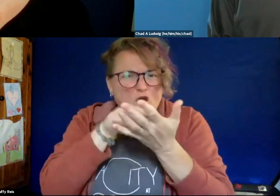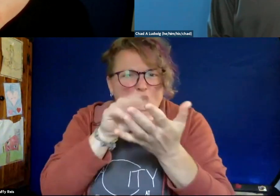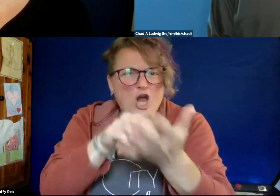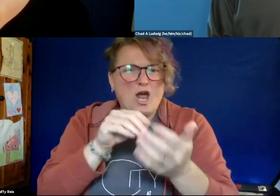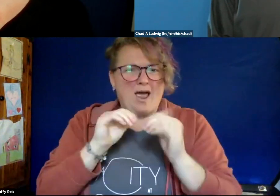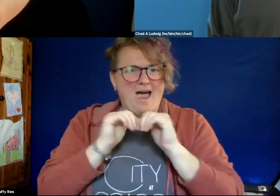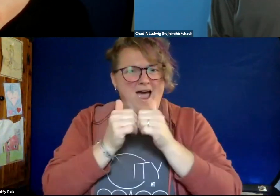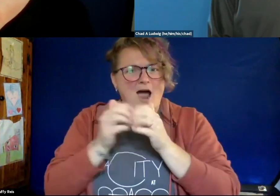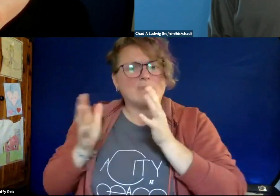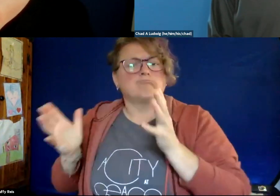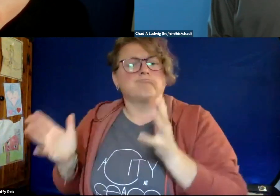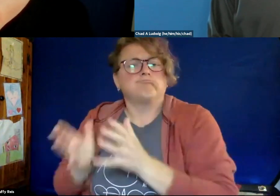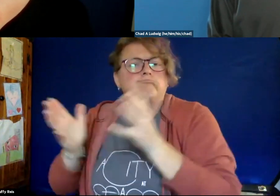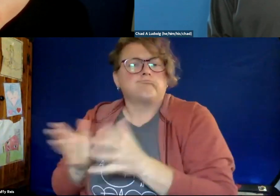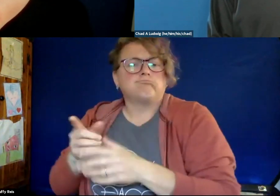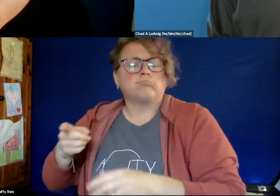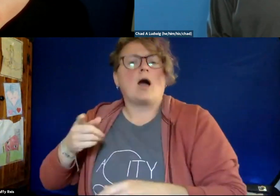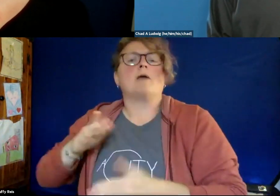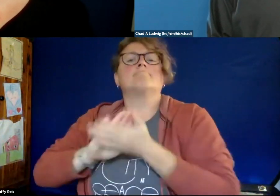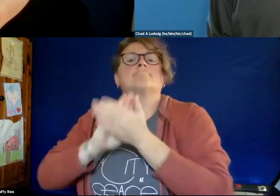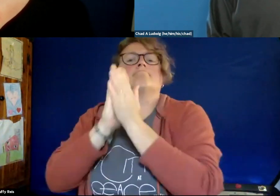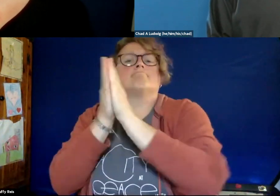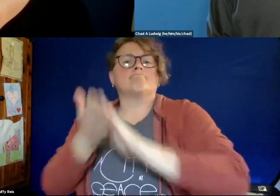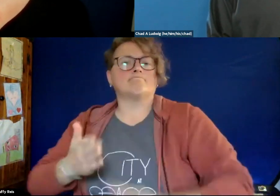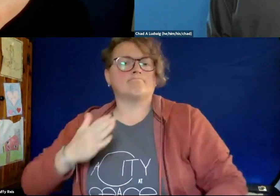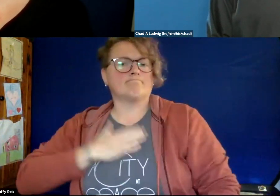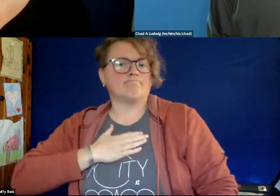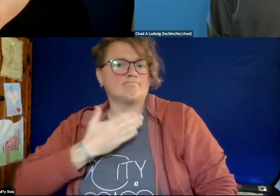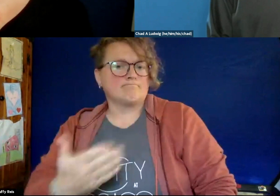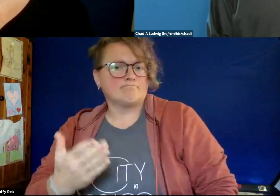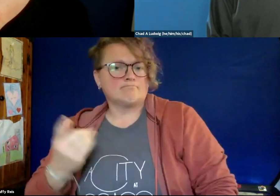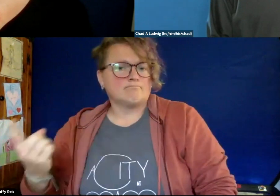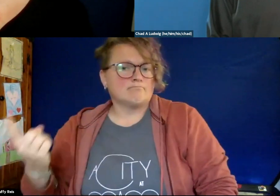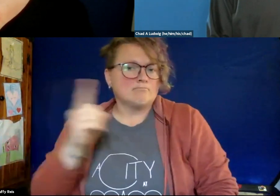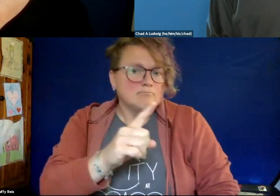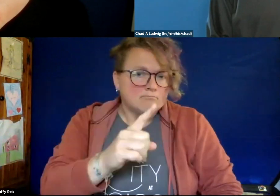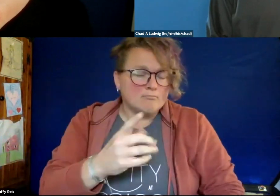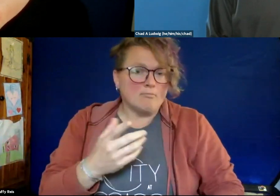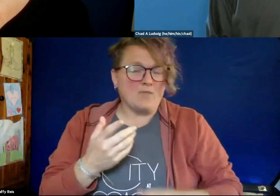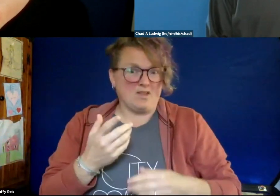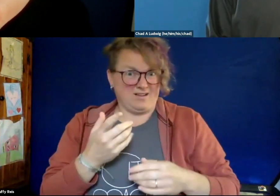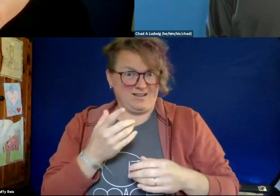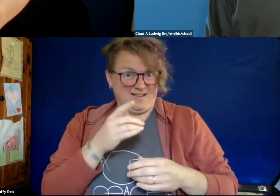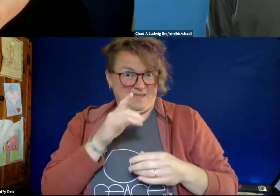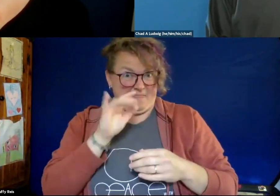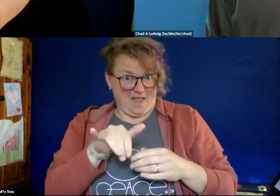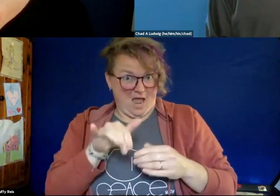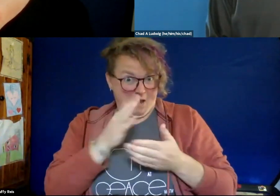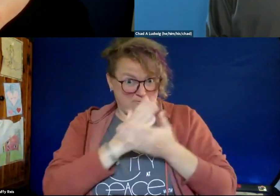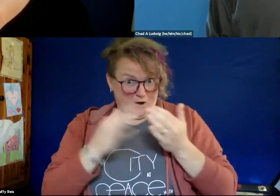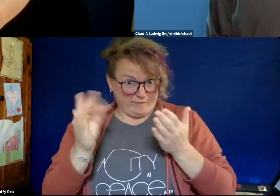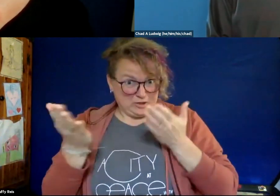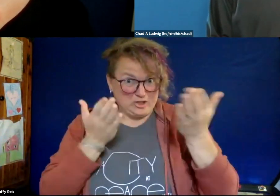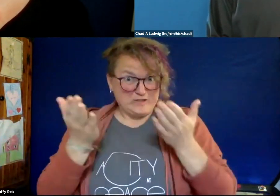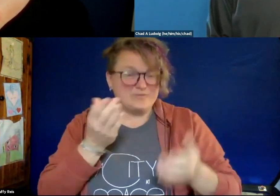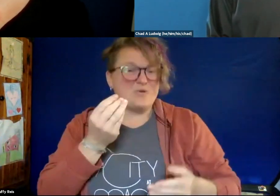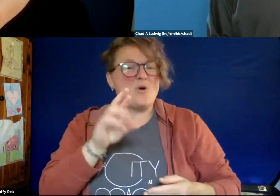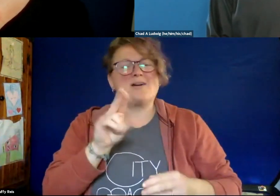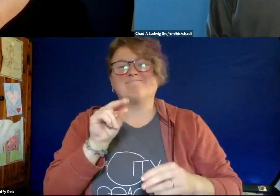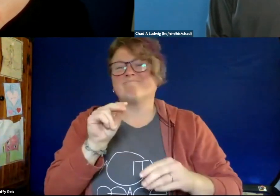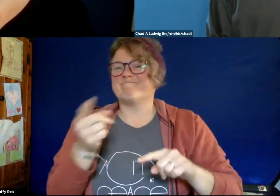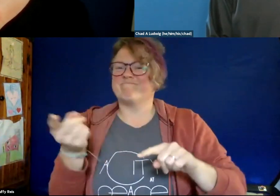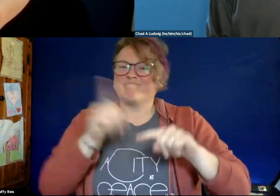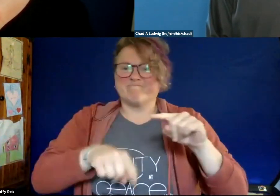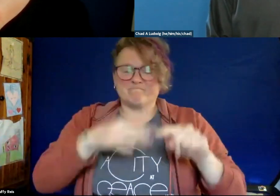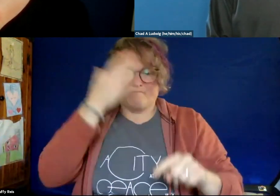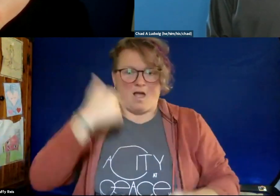And what if I meet with you to learn how to get this person to become willing to actually come in? So